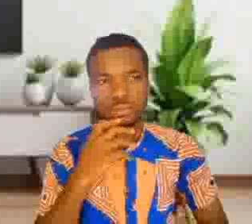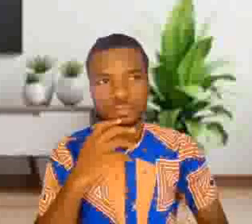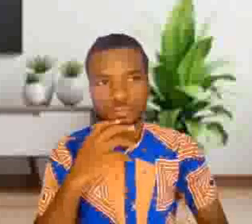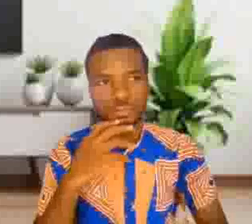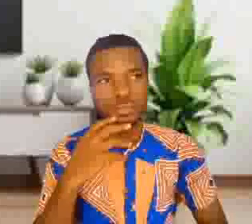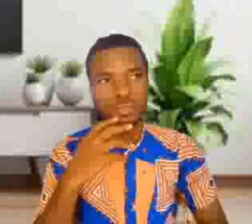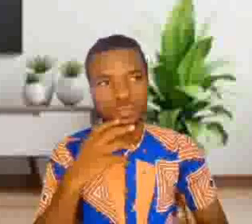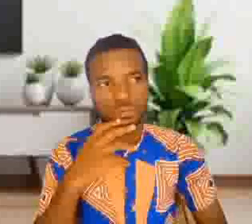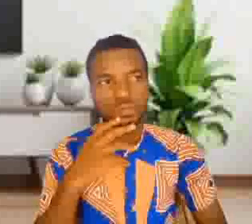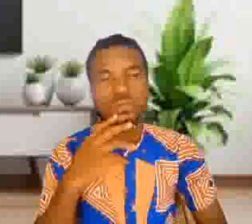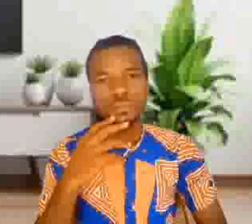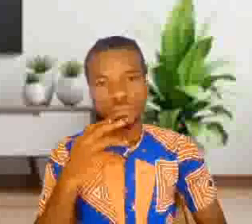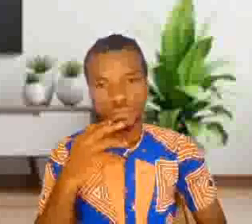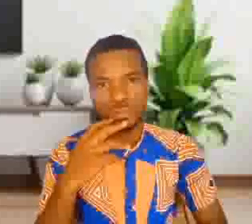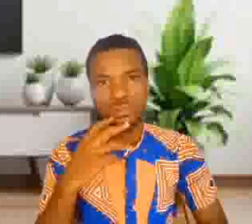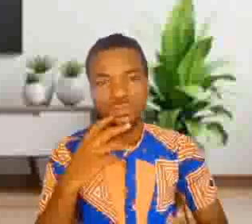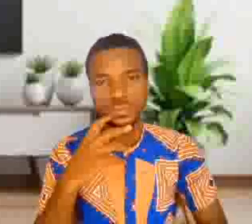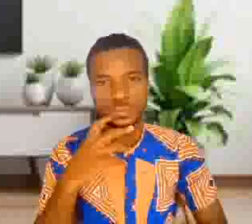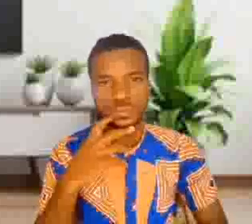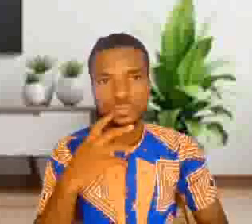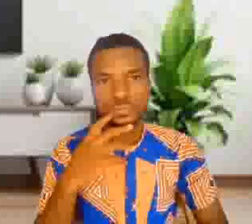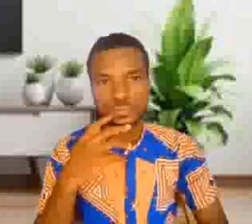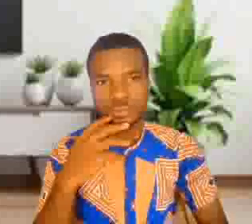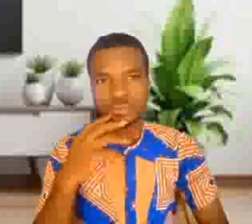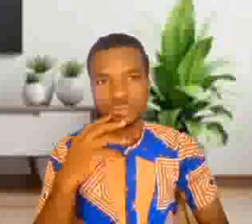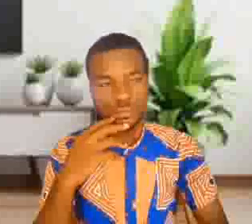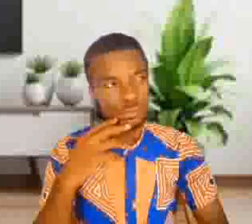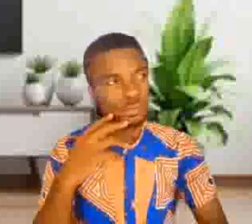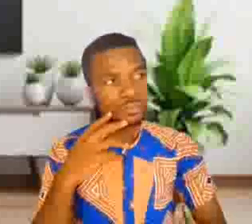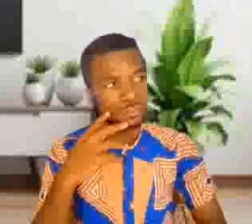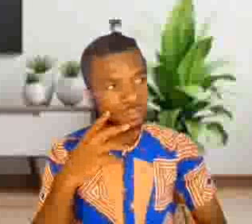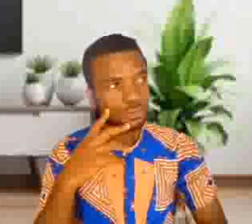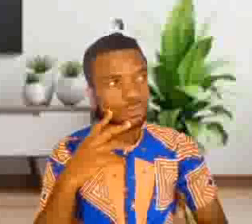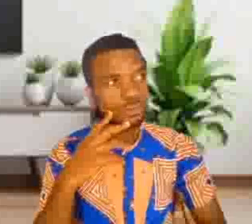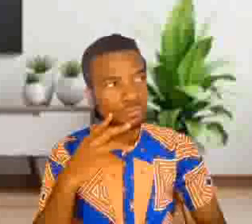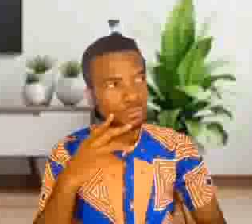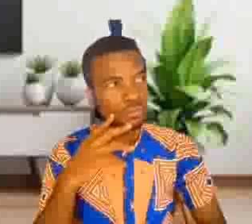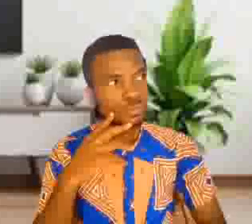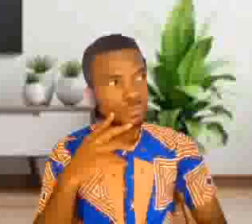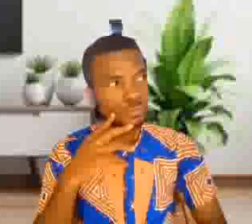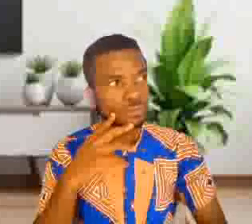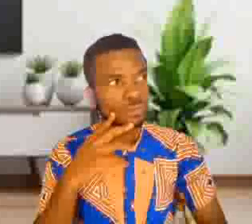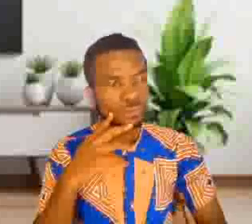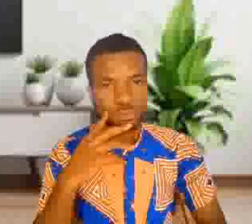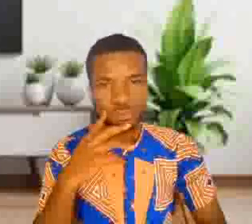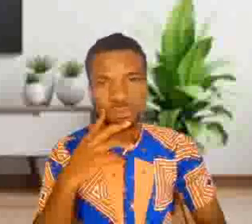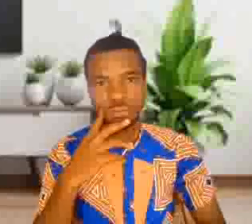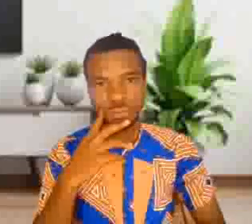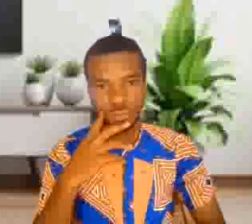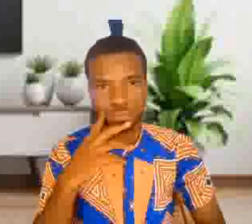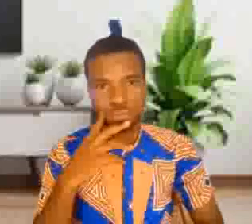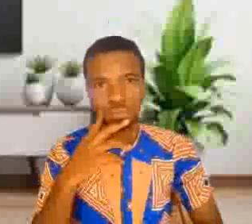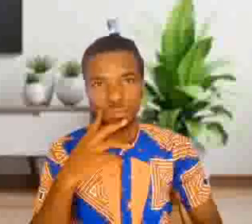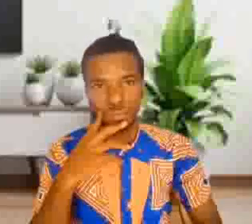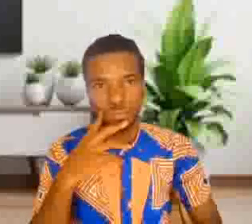you. It's an honor to have you, sir. I don't take it for granted. And of course, every minister of God that is here,